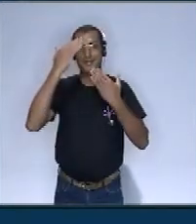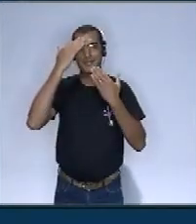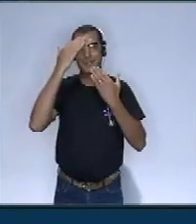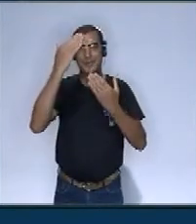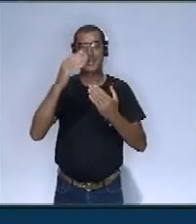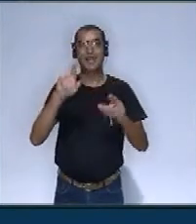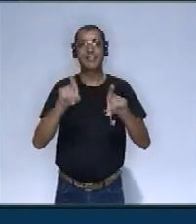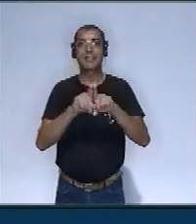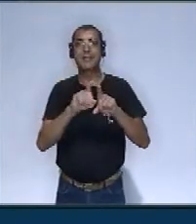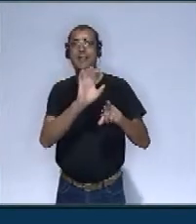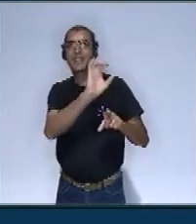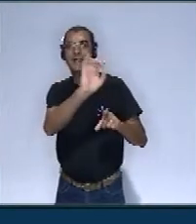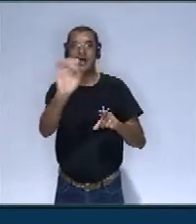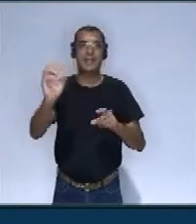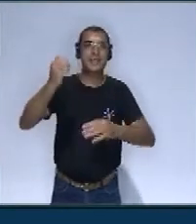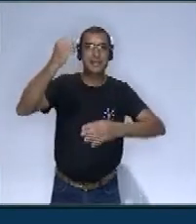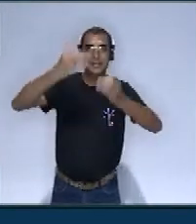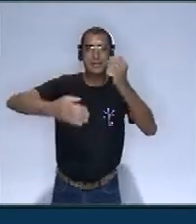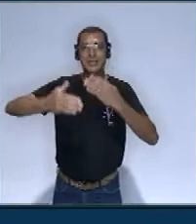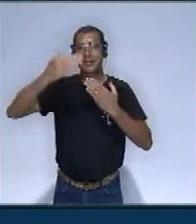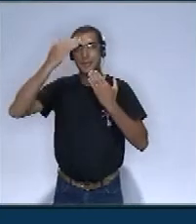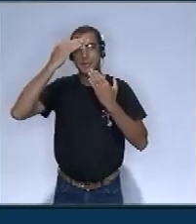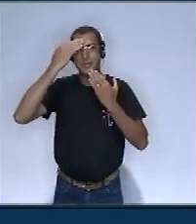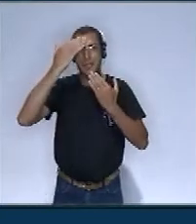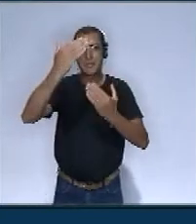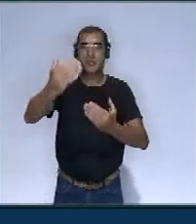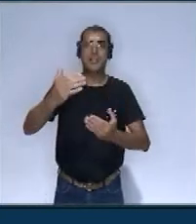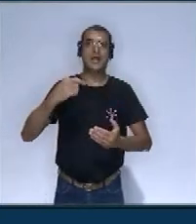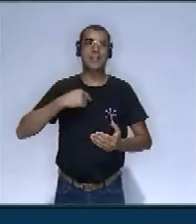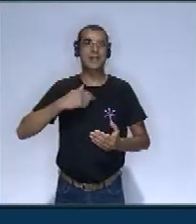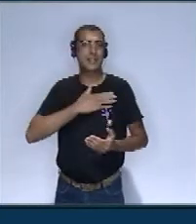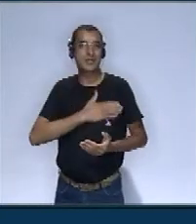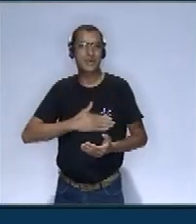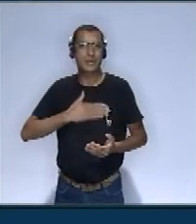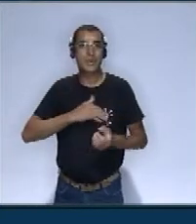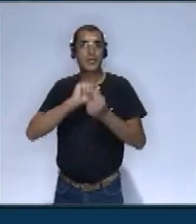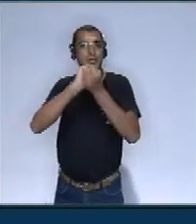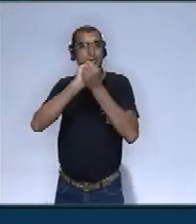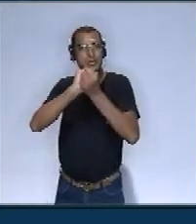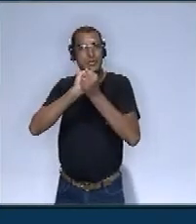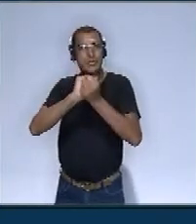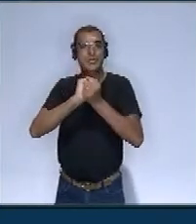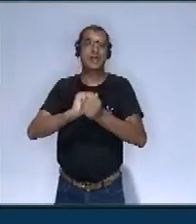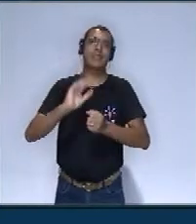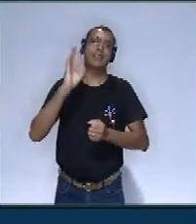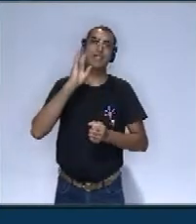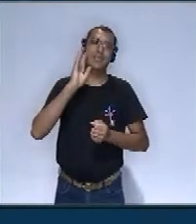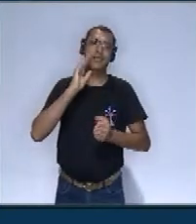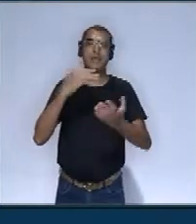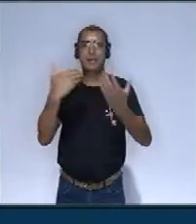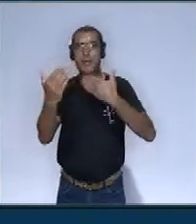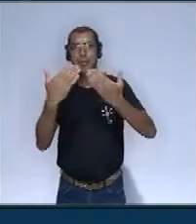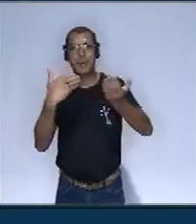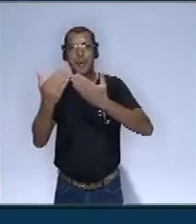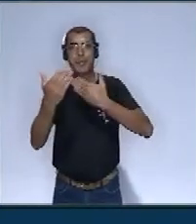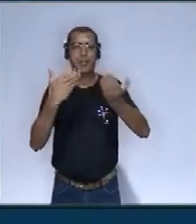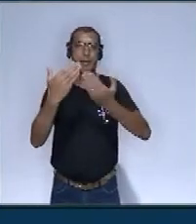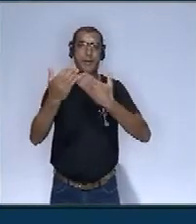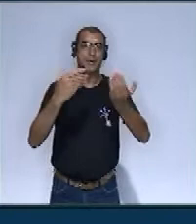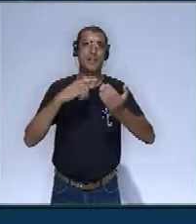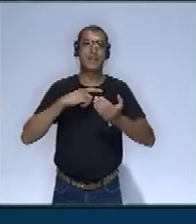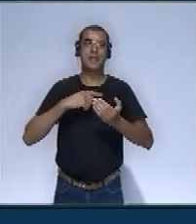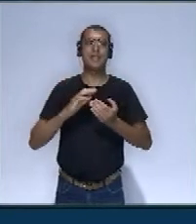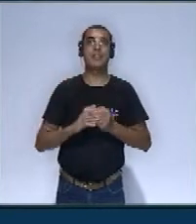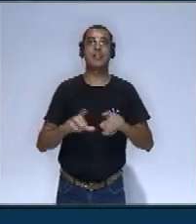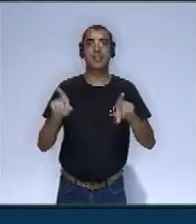I really appreciate this opportunity to engage in conversation and really begin to leverage our global intellectual